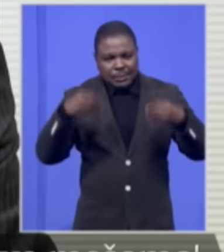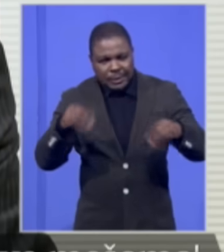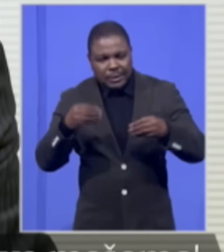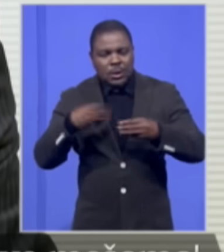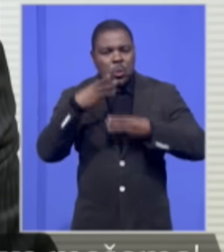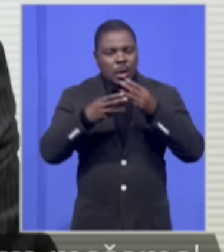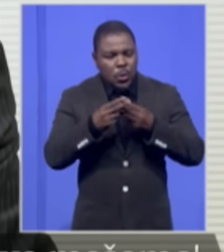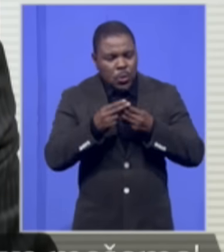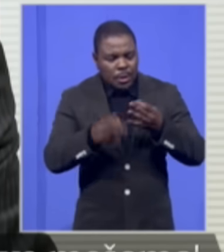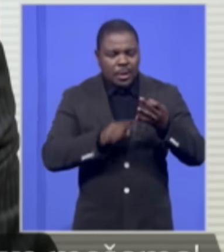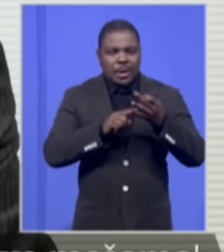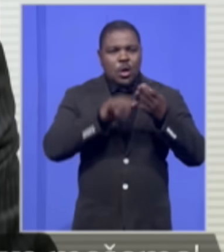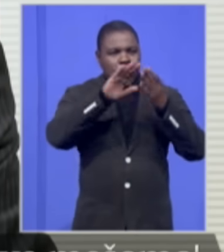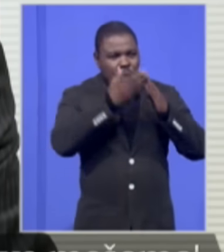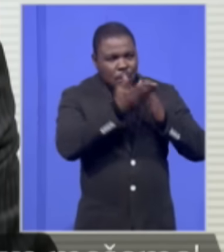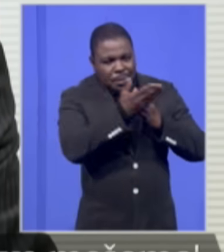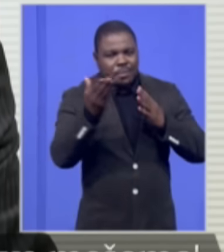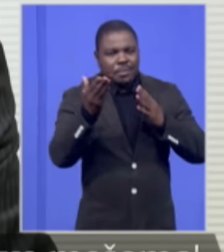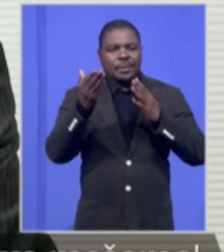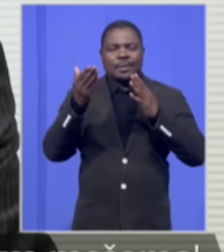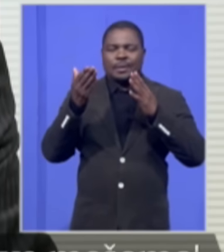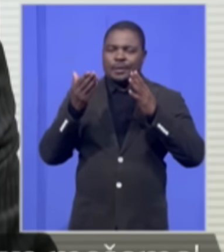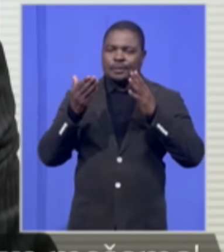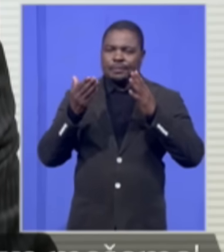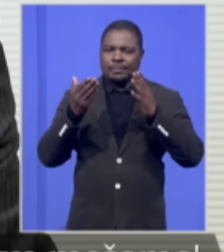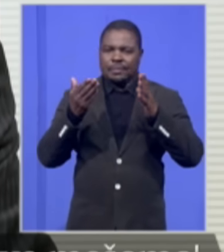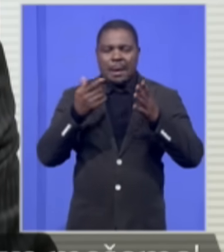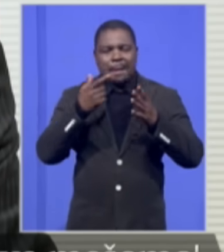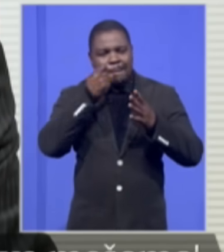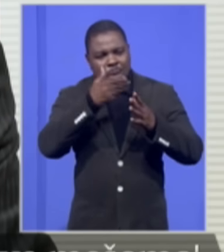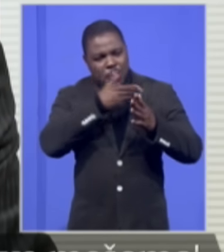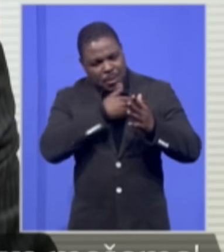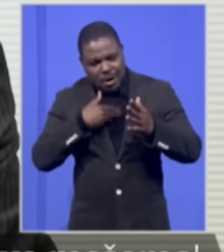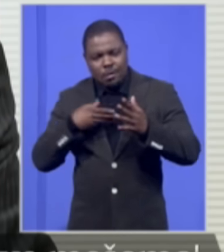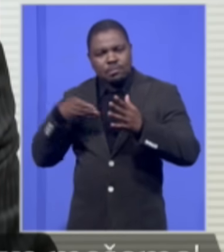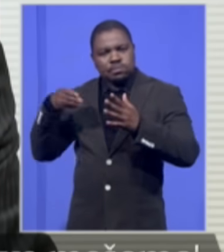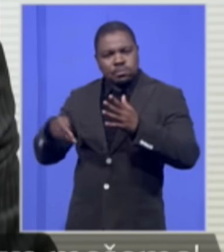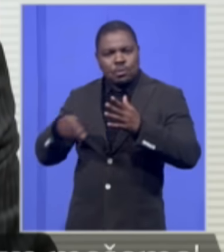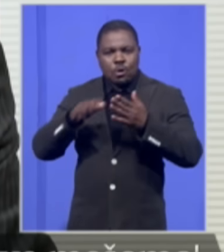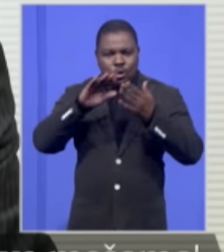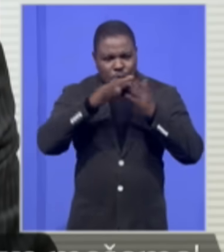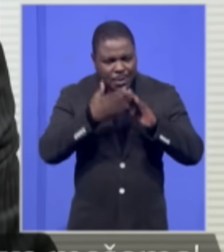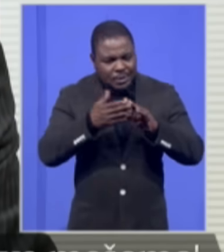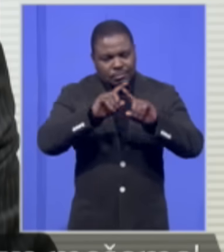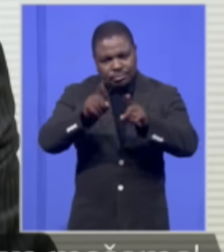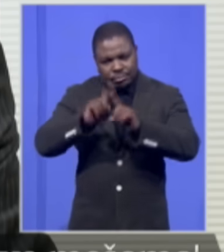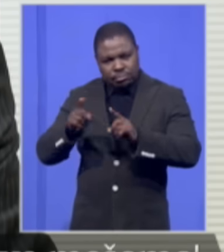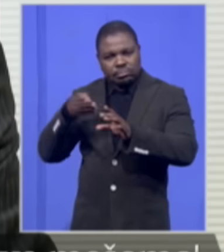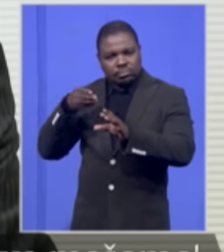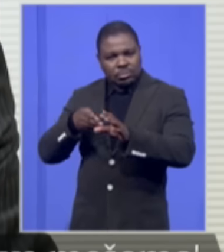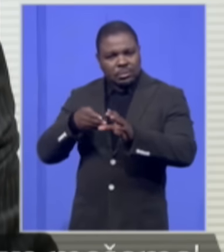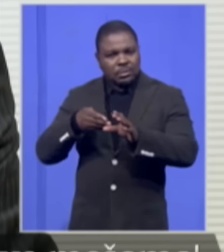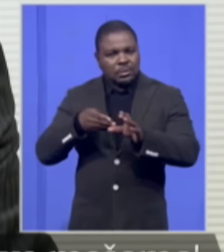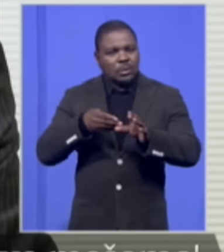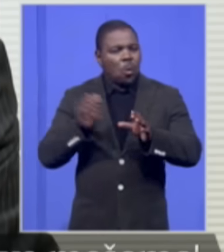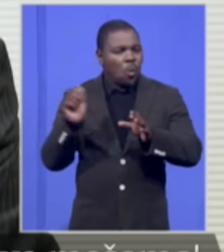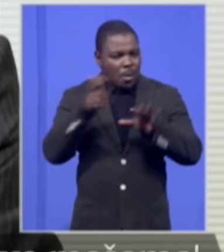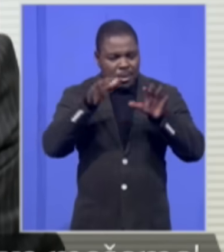labor, civil society, men and women, communities, and